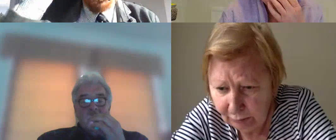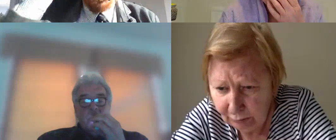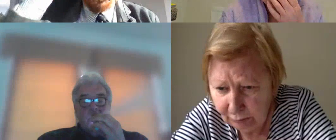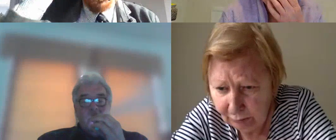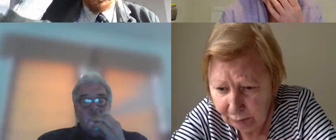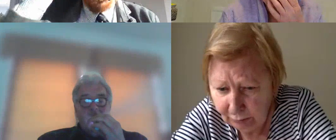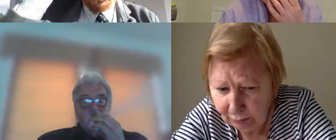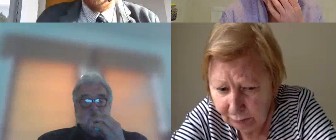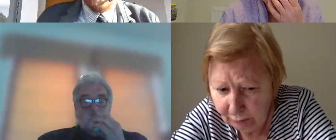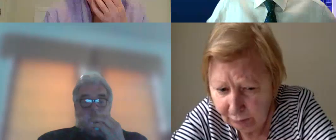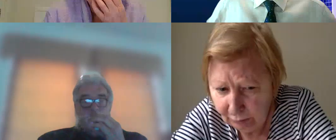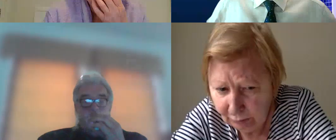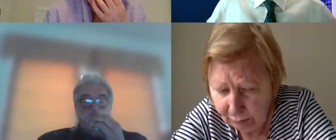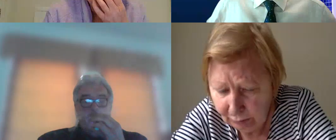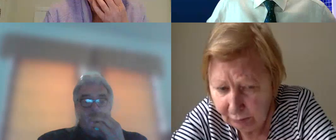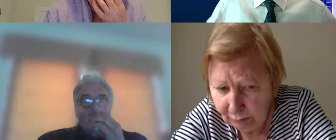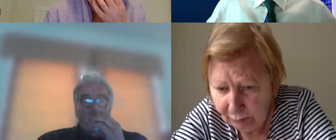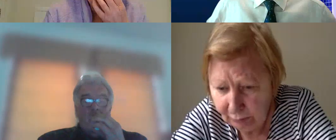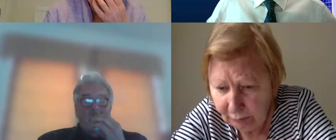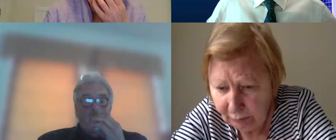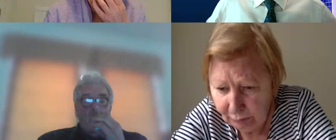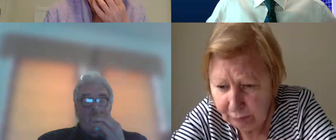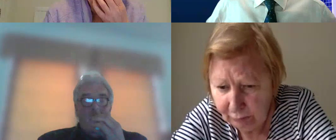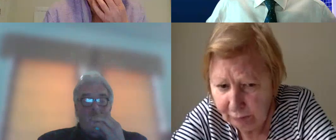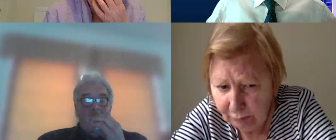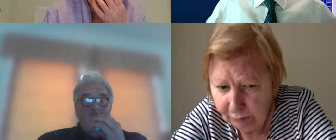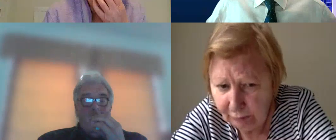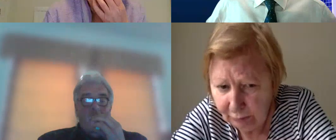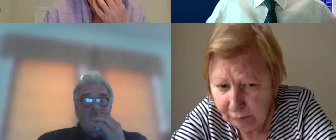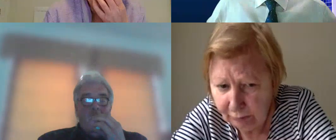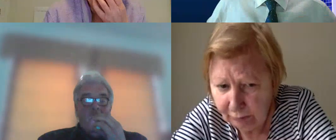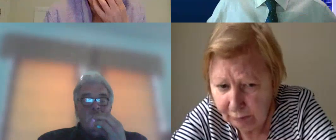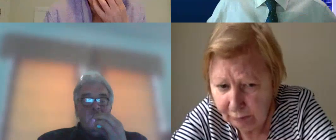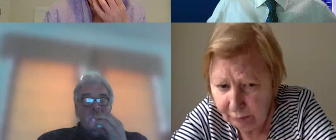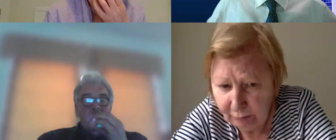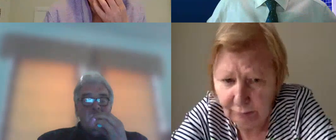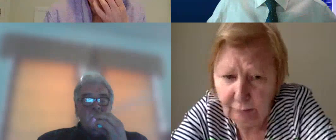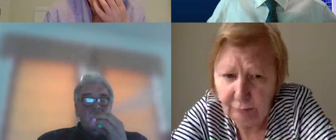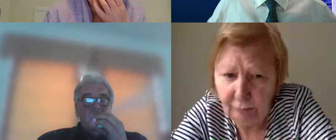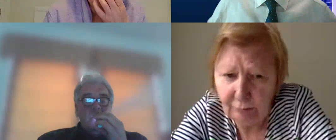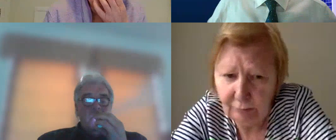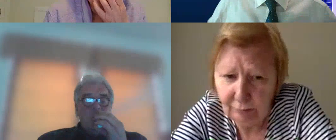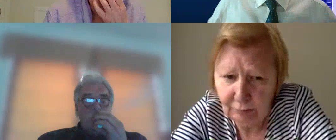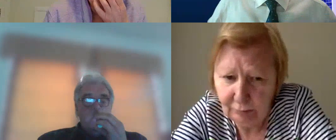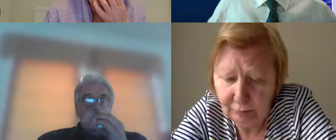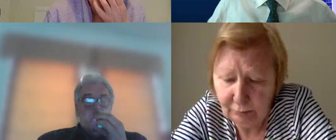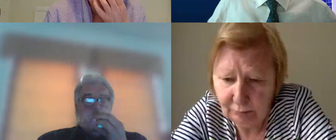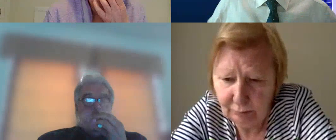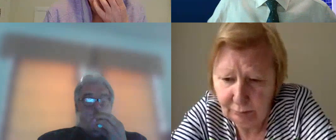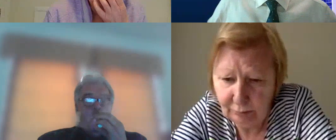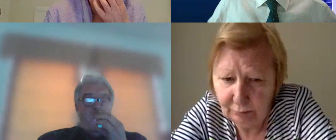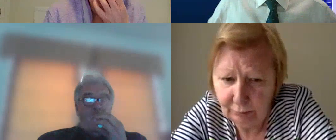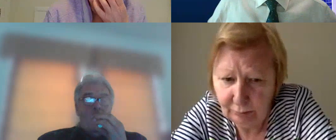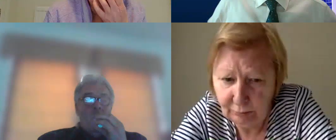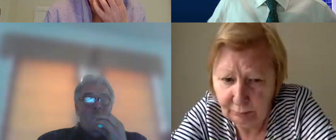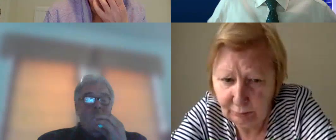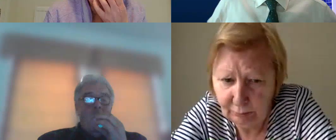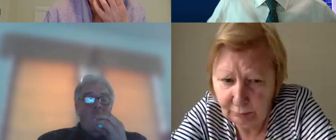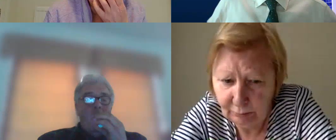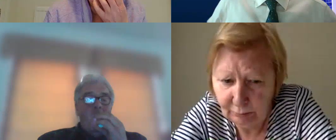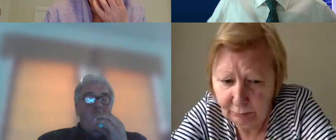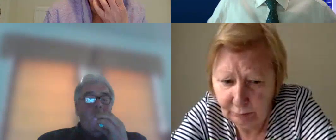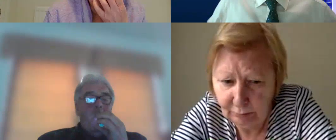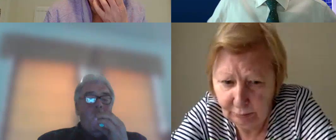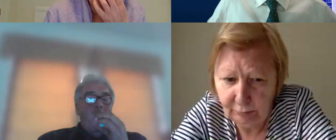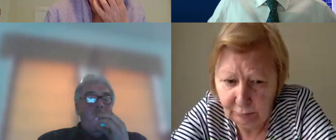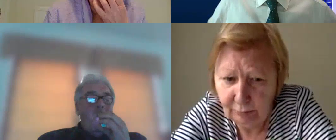Generally, we would insist on a hard copy signature, whether that's signed and then scanned into us. It's just because you're effectively